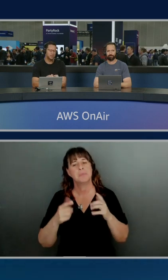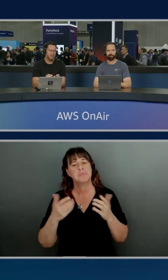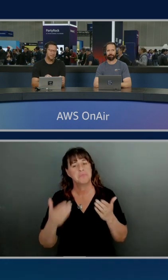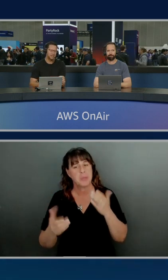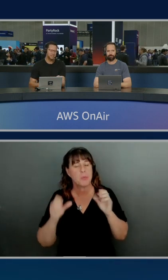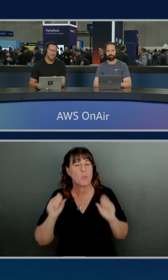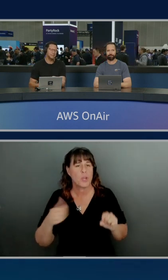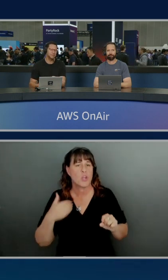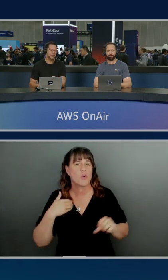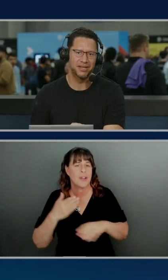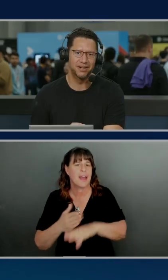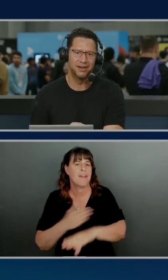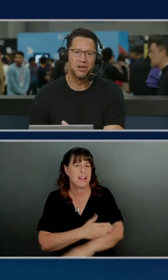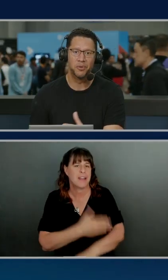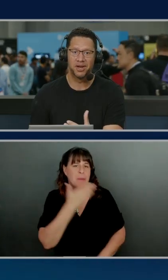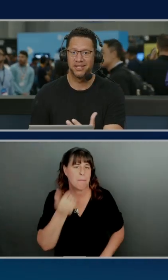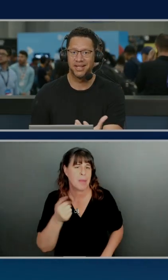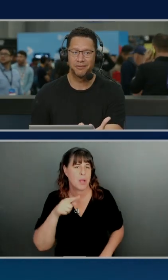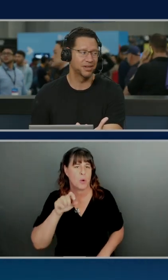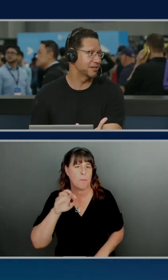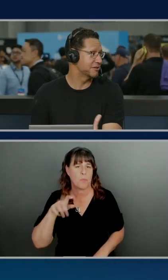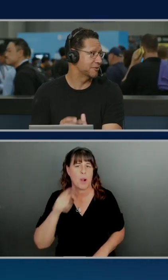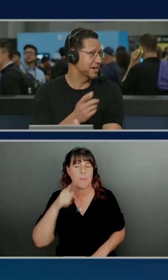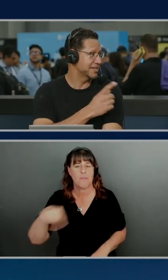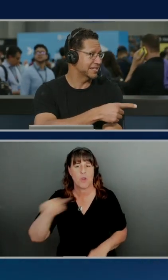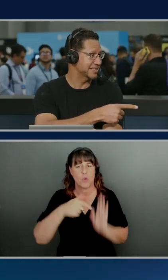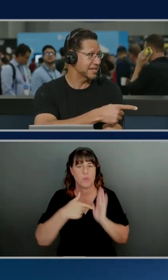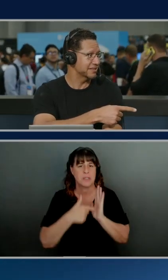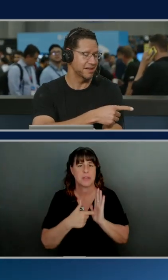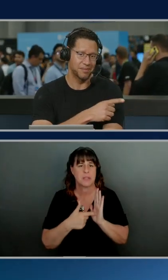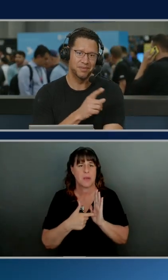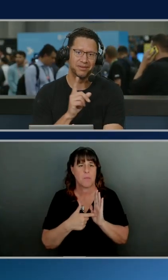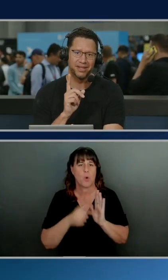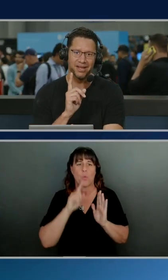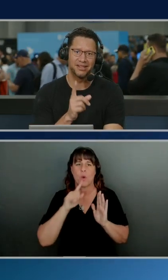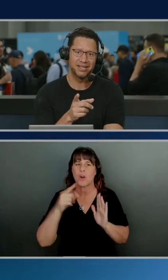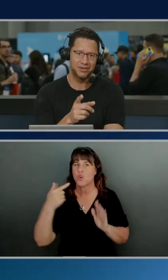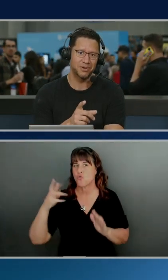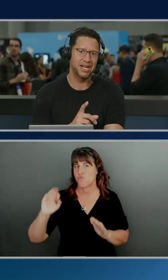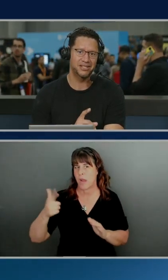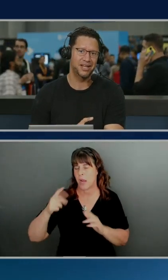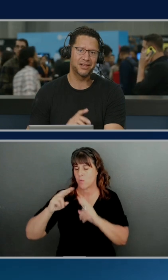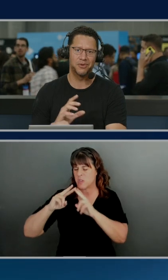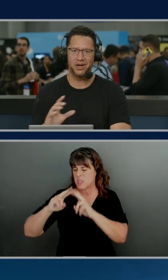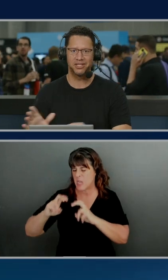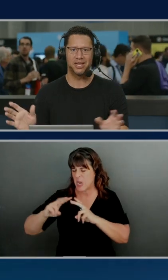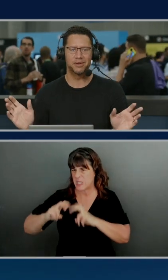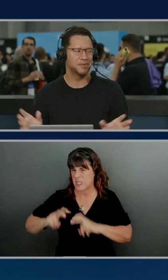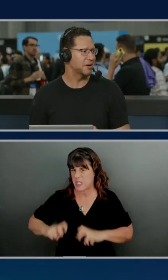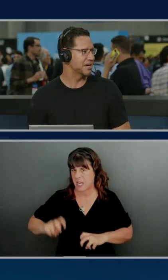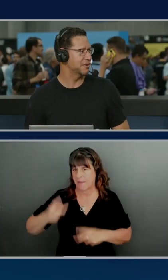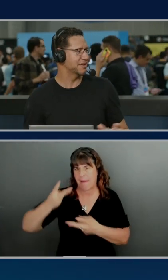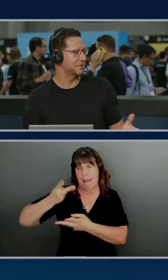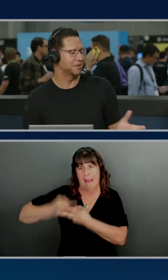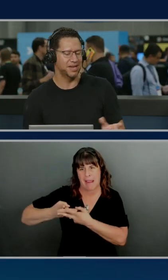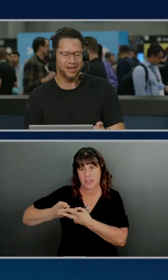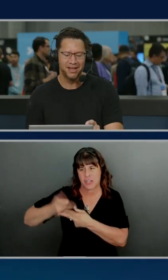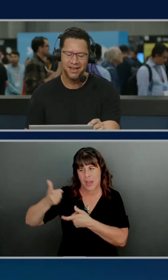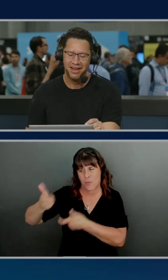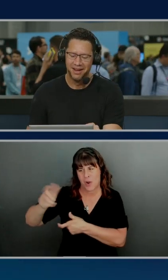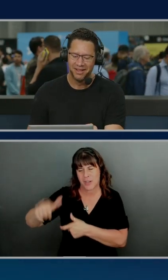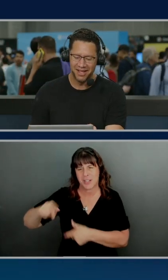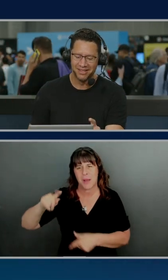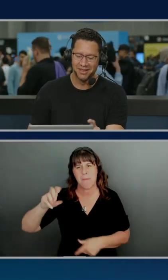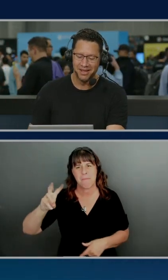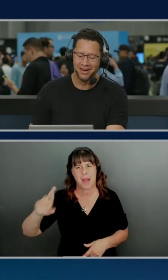stronger prompt. And these examples here, we're gonna Greg dissects them. Okay, that's actually a whole hashtag. Go watch it. AWS That's Power right. Hour. This whole thing. That's